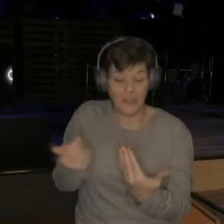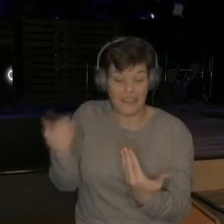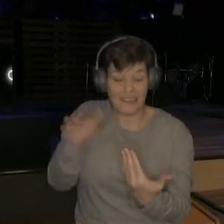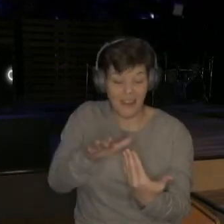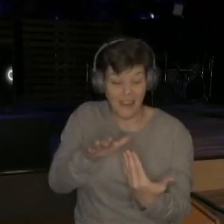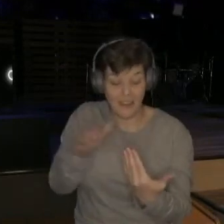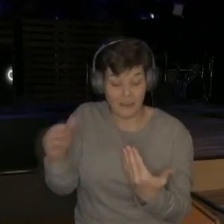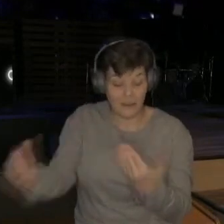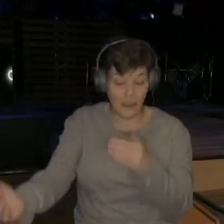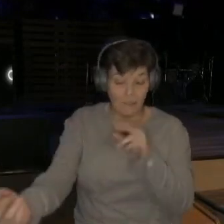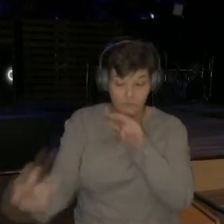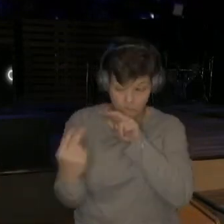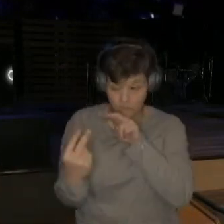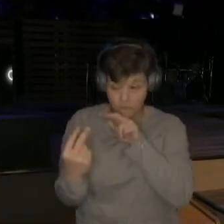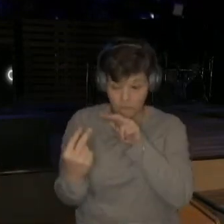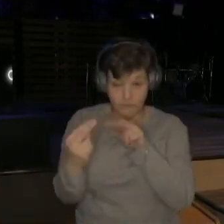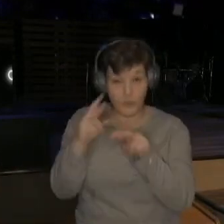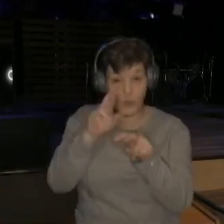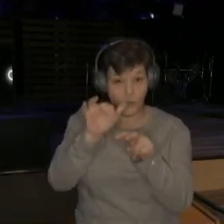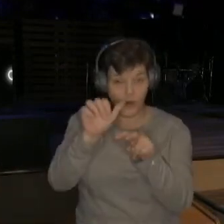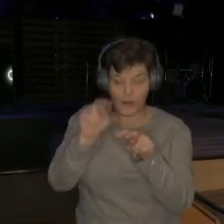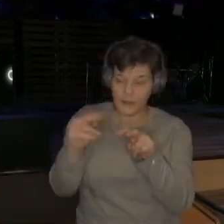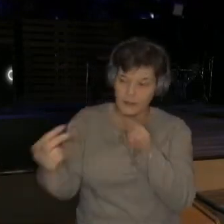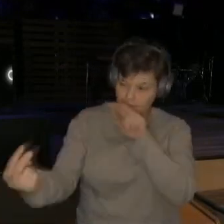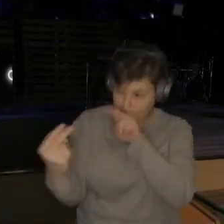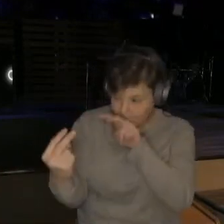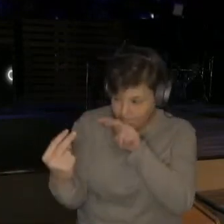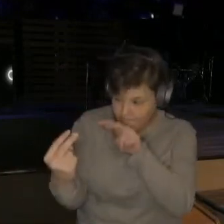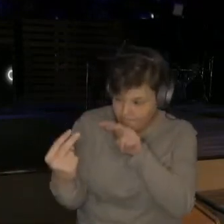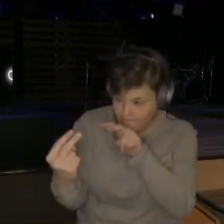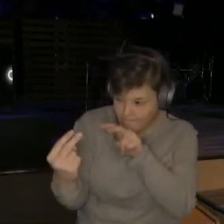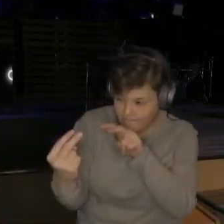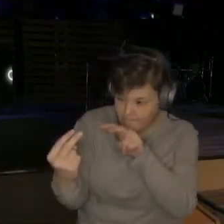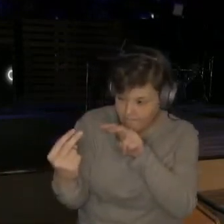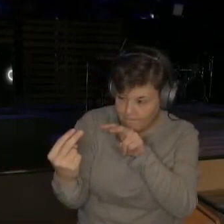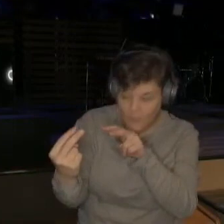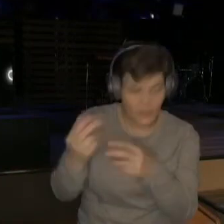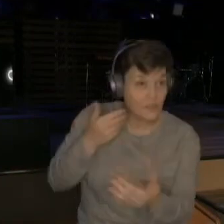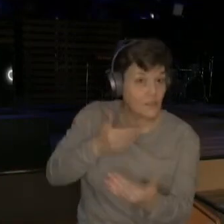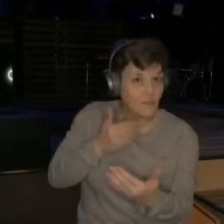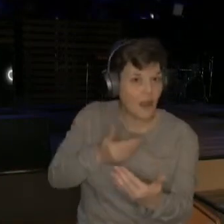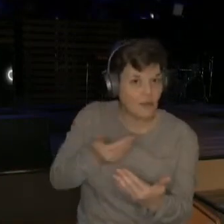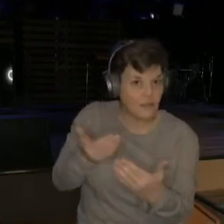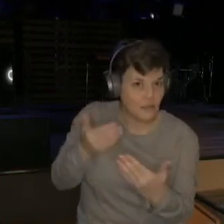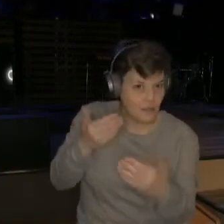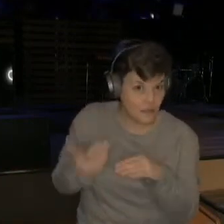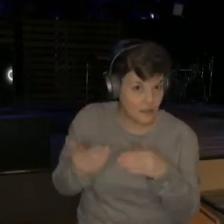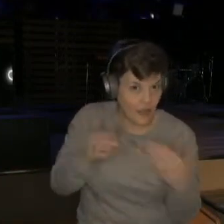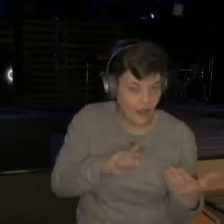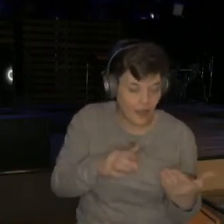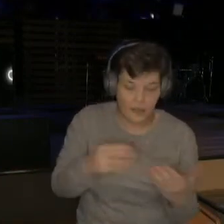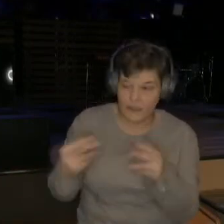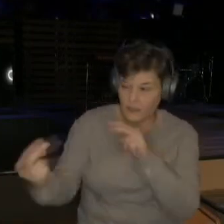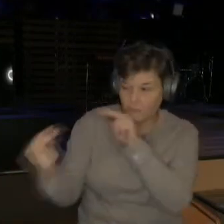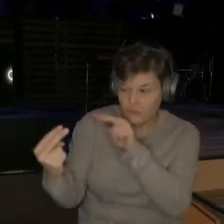Ryan. And looking him in the eyes, he says, "Earn this. Earn it."